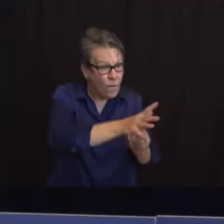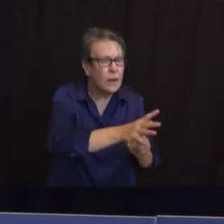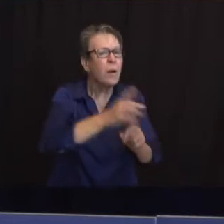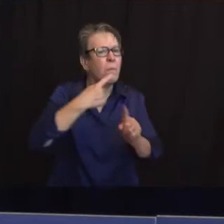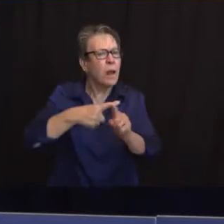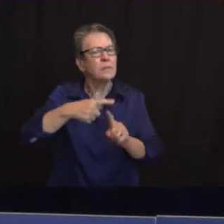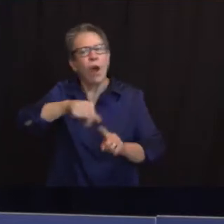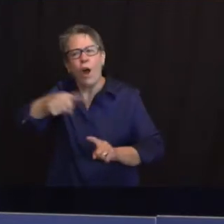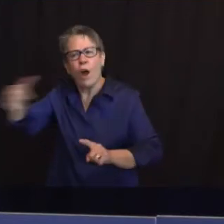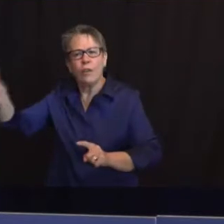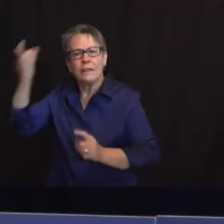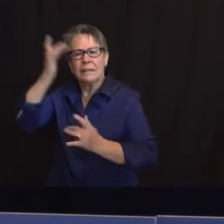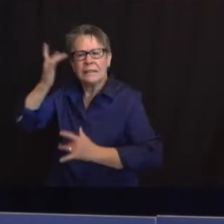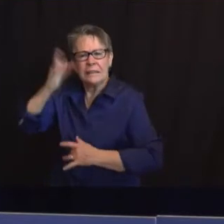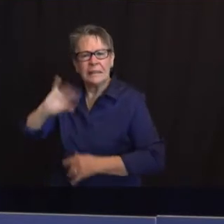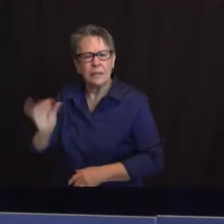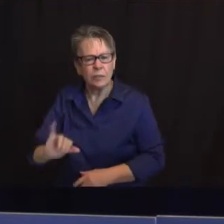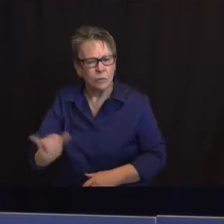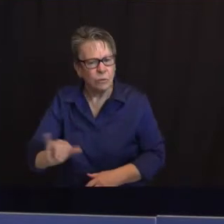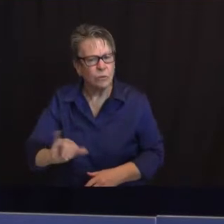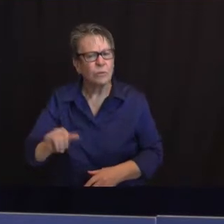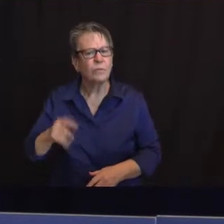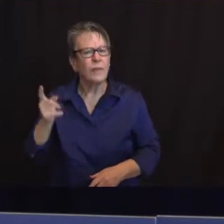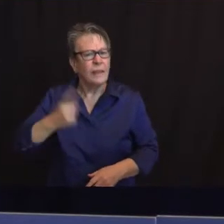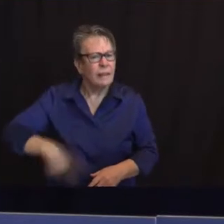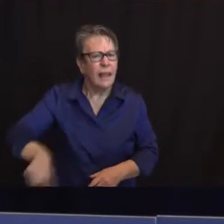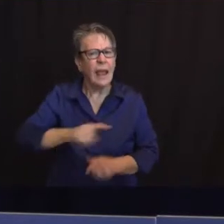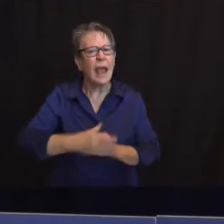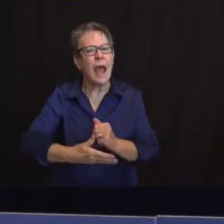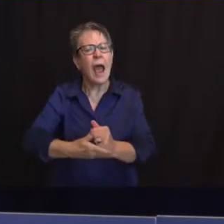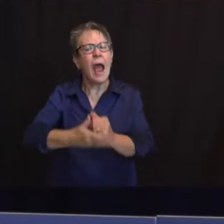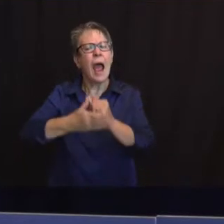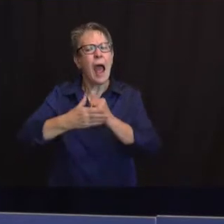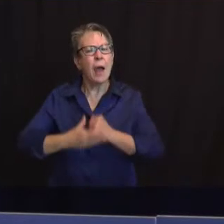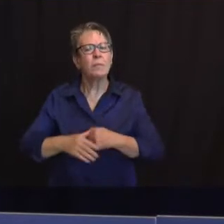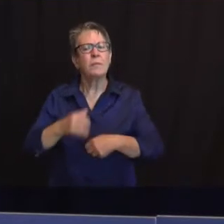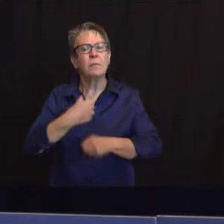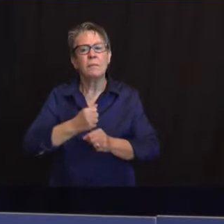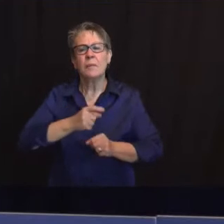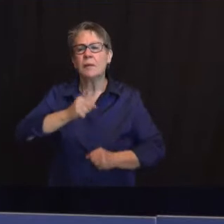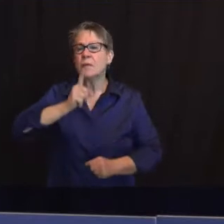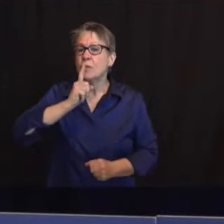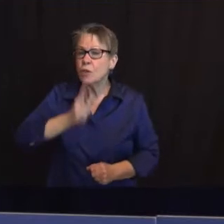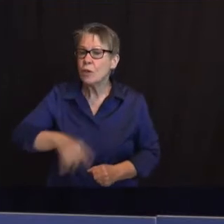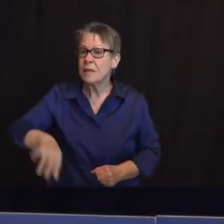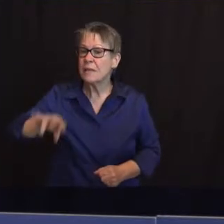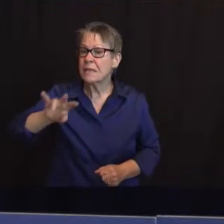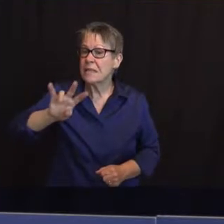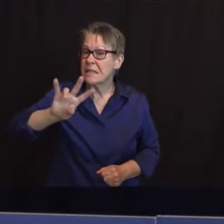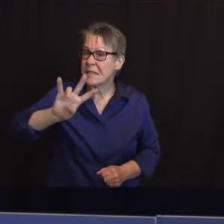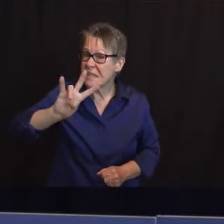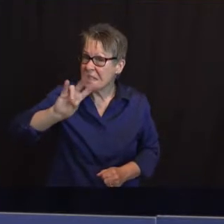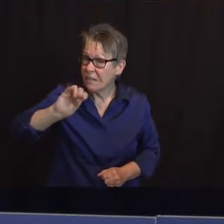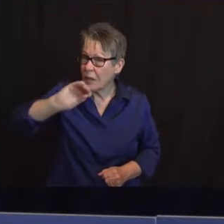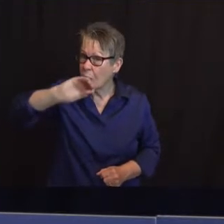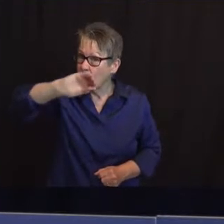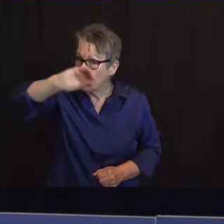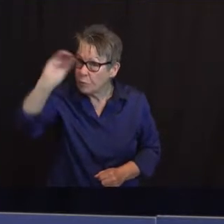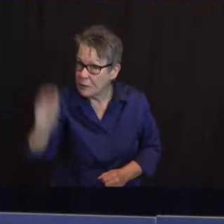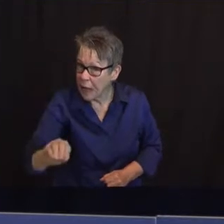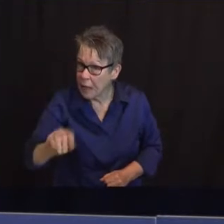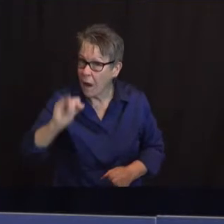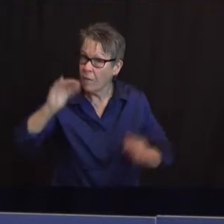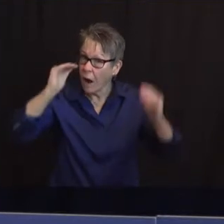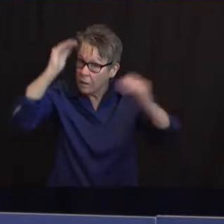getting 70% of adults vaccinated in our state. We owe them all a tremendous gratitude for